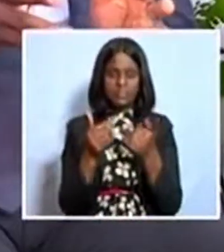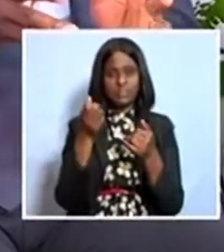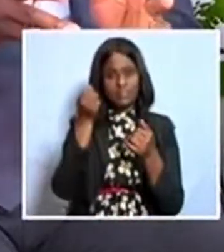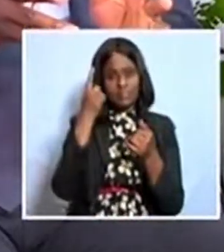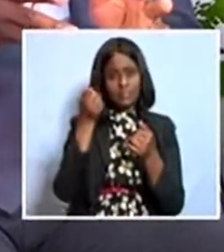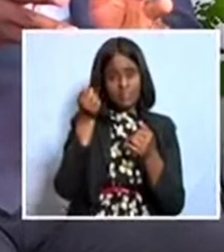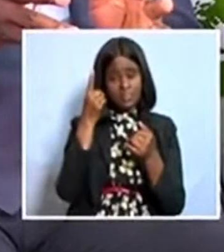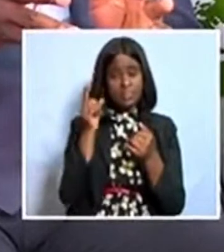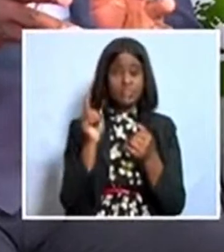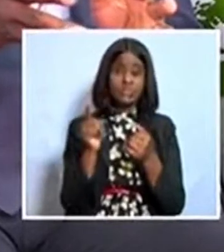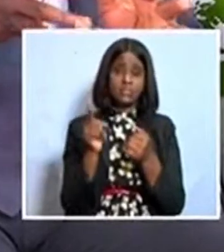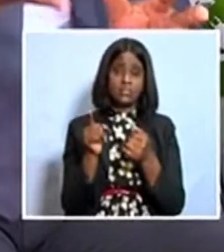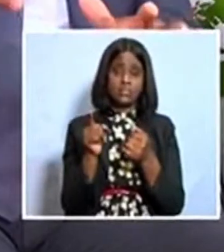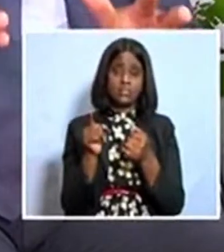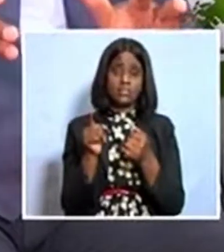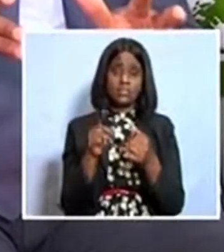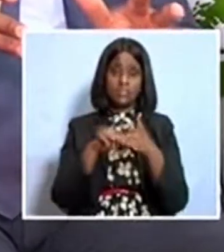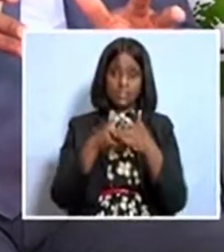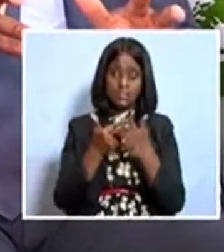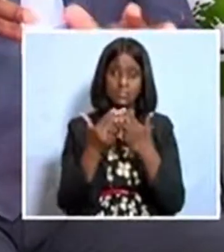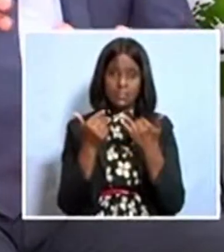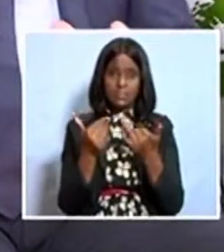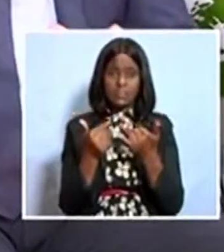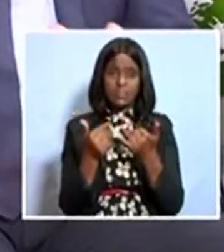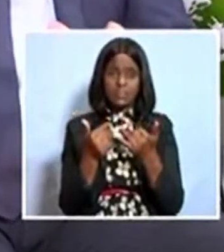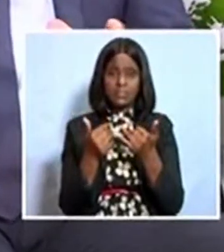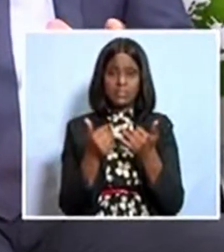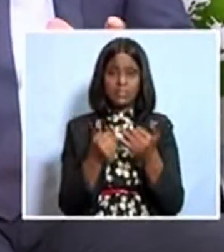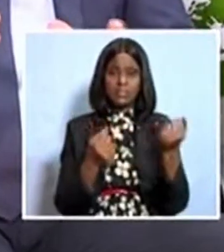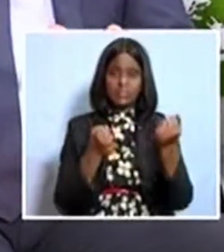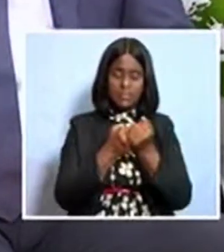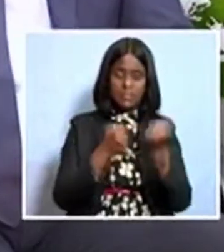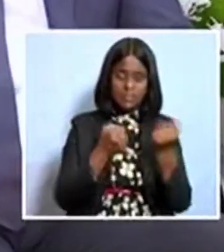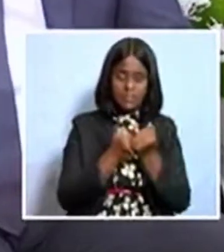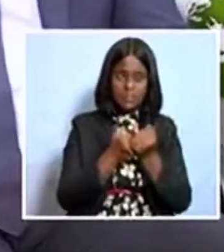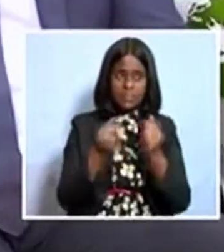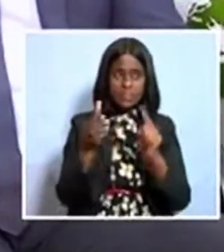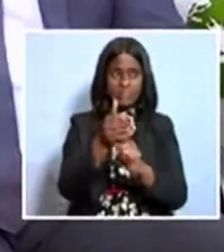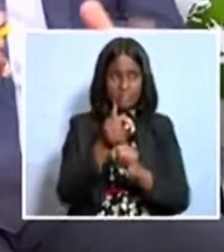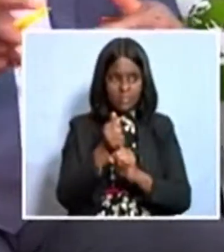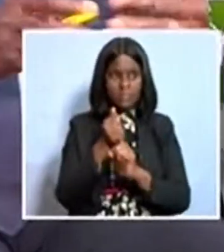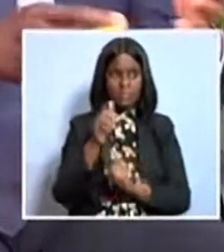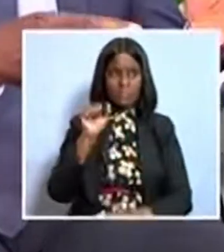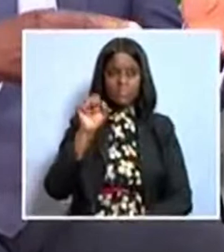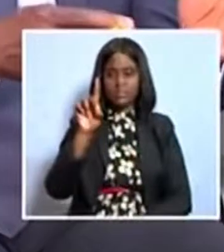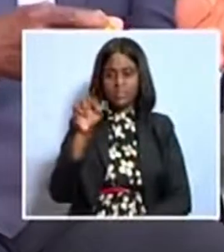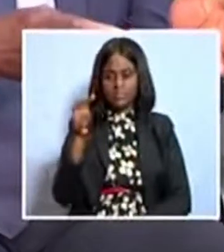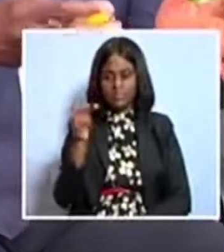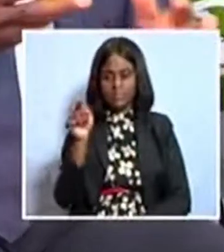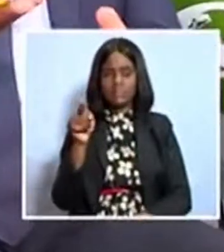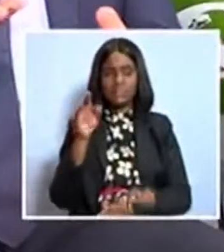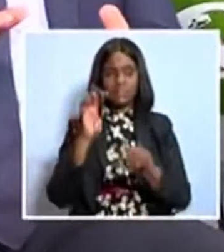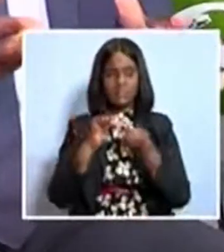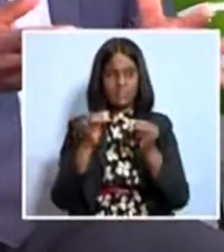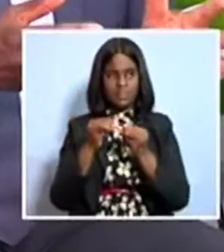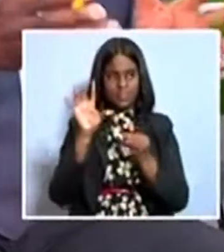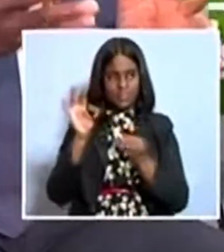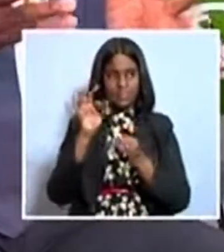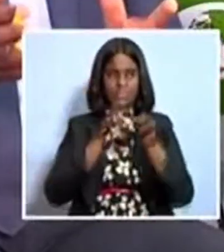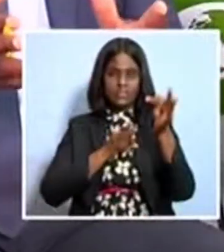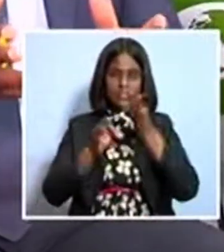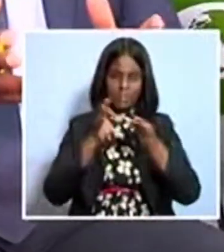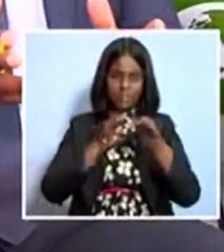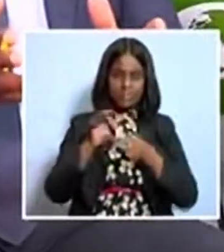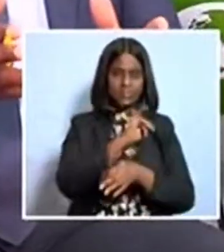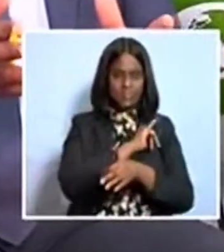understand how we support achievement of SDG 9, I'm going to first of all elaborate what